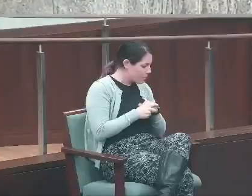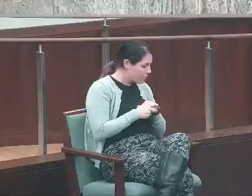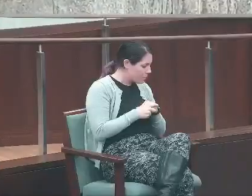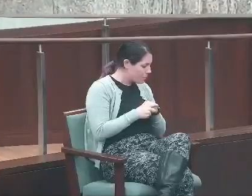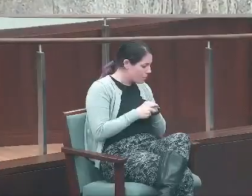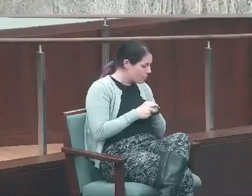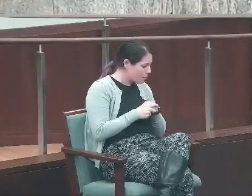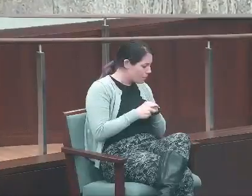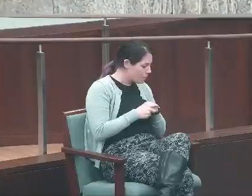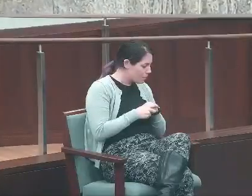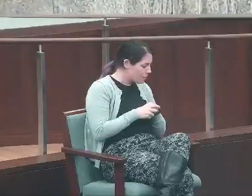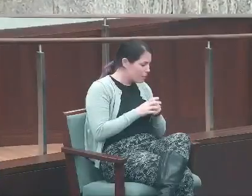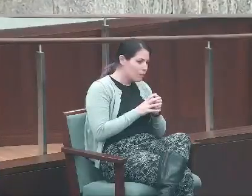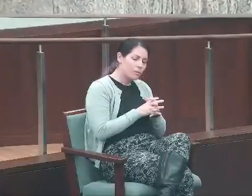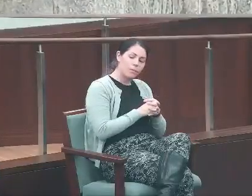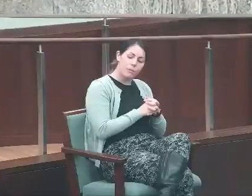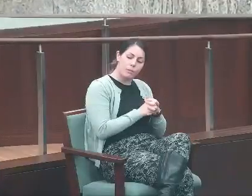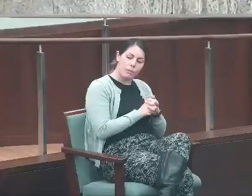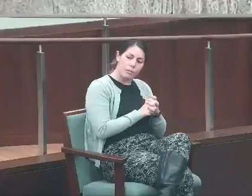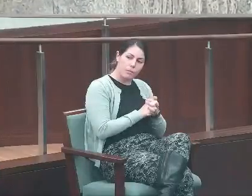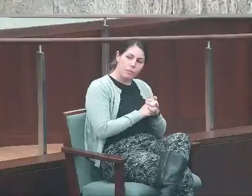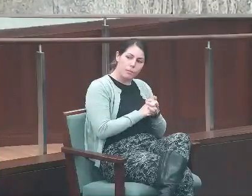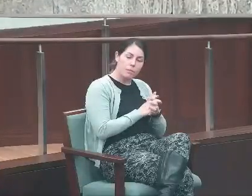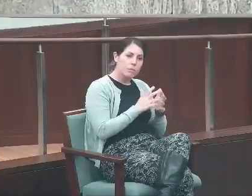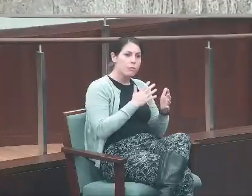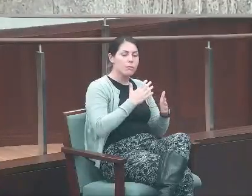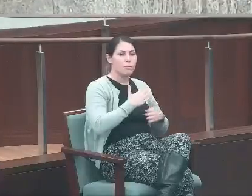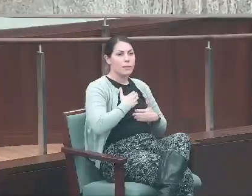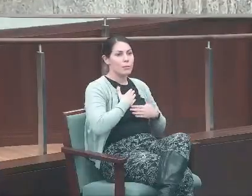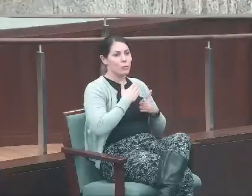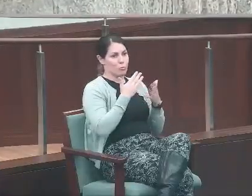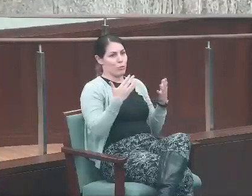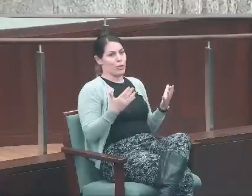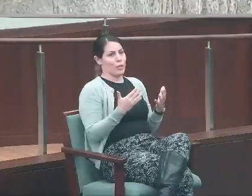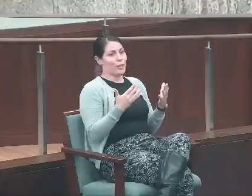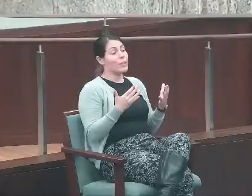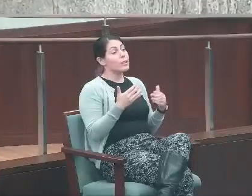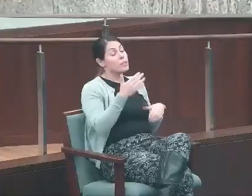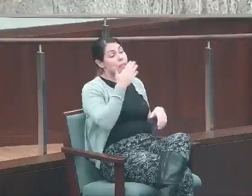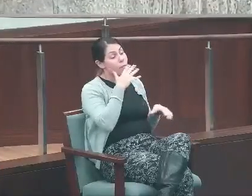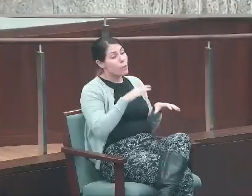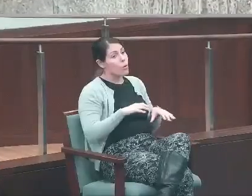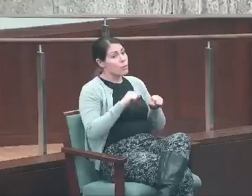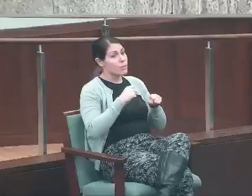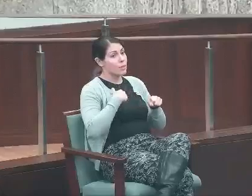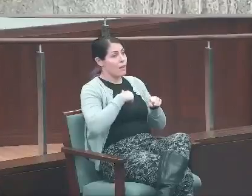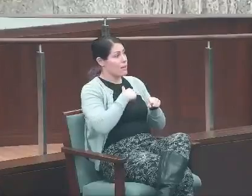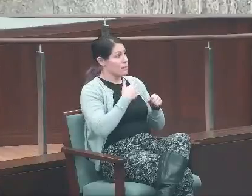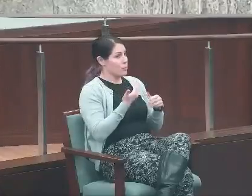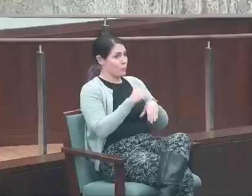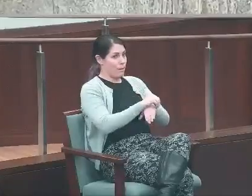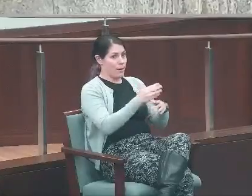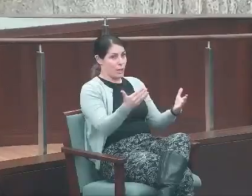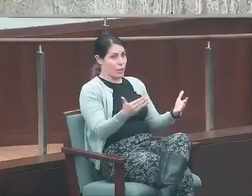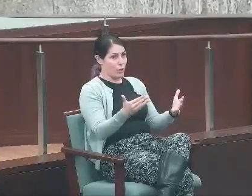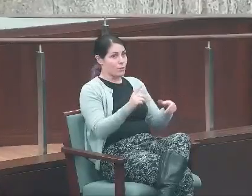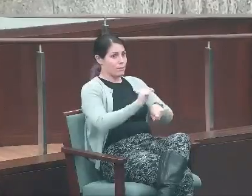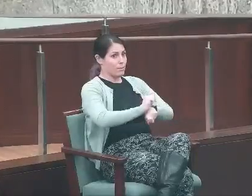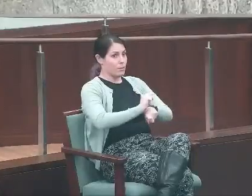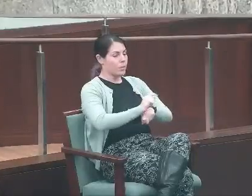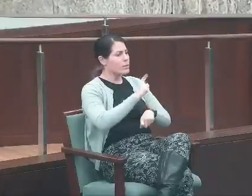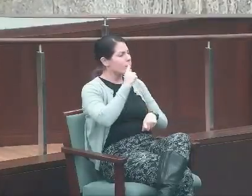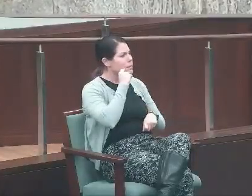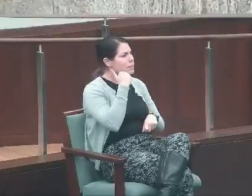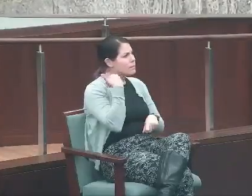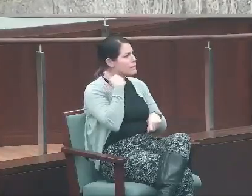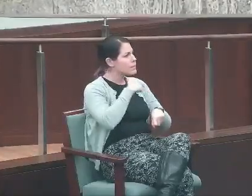Rabbi Roos, I am just incredibly pleased to be here. Thank you for hosting us. I think the last